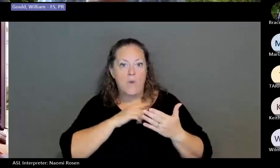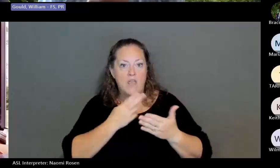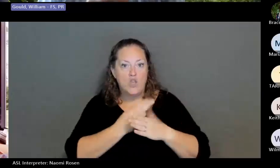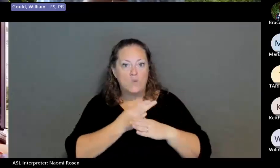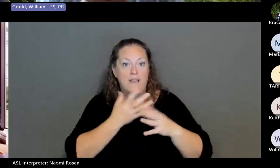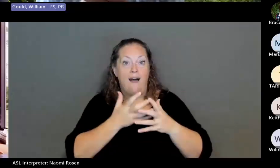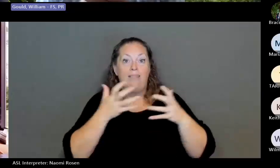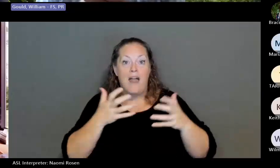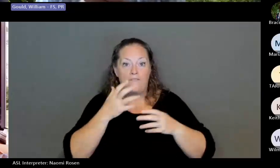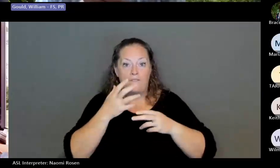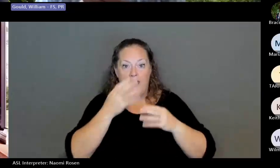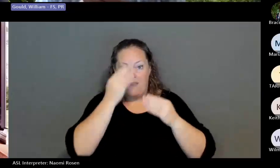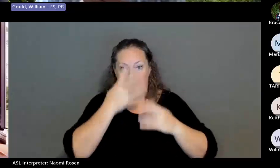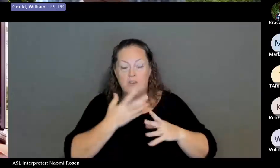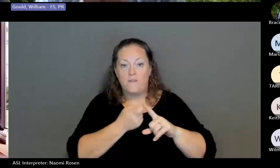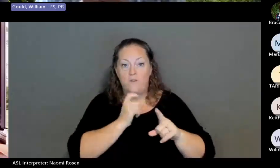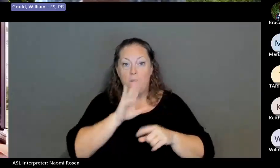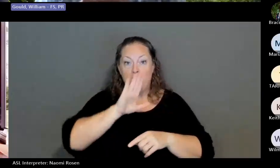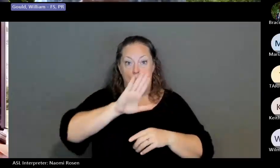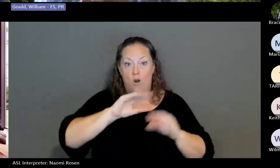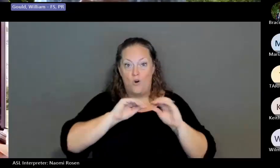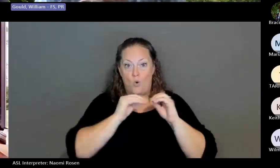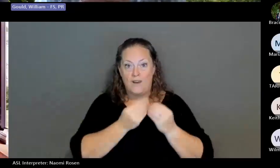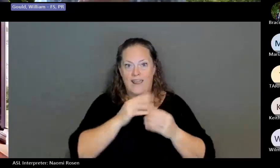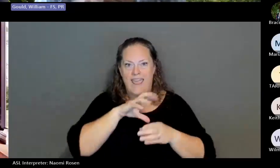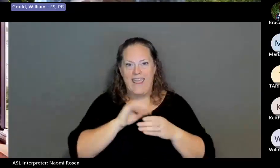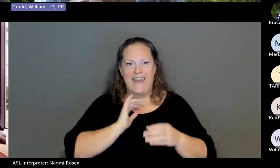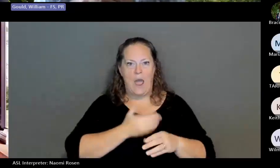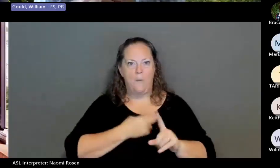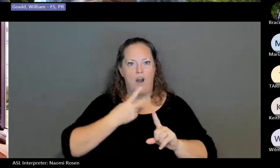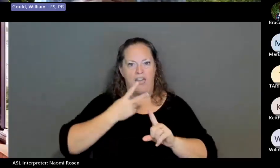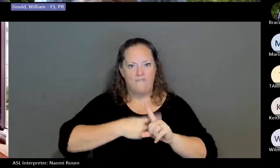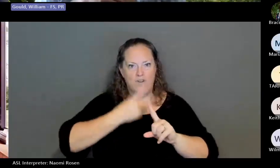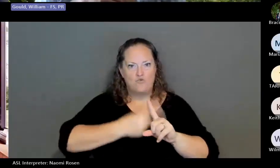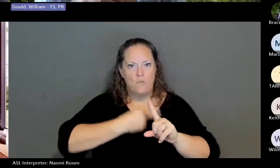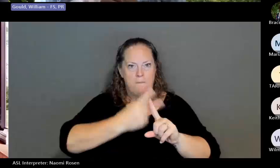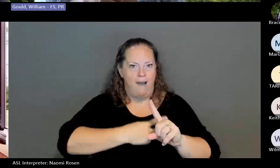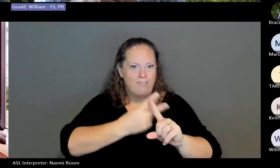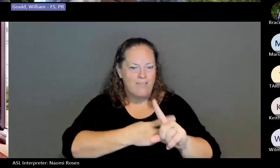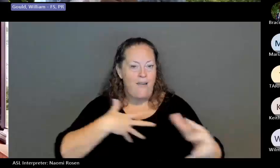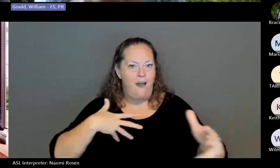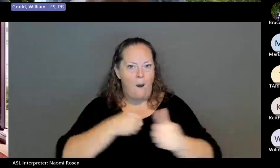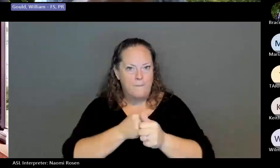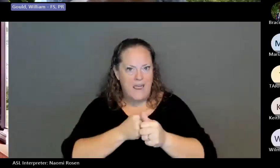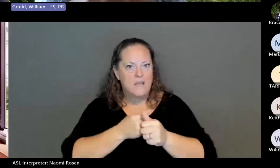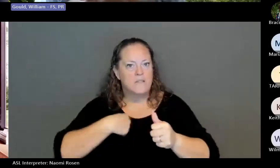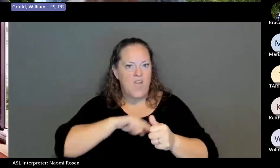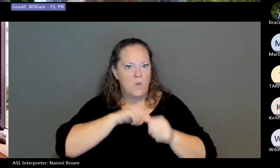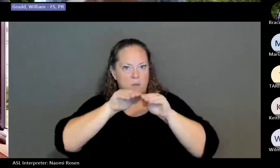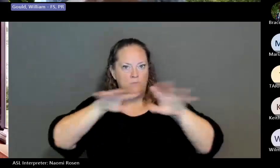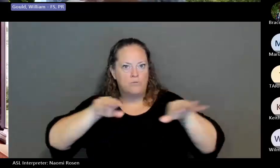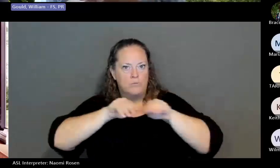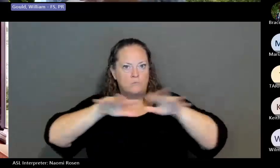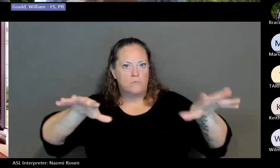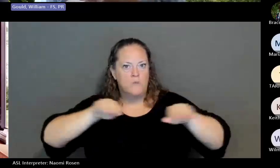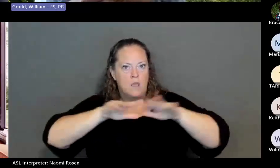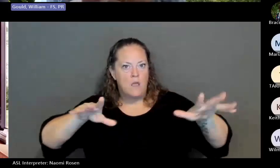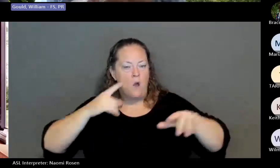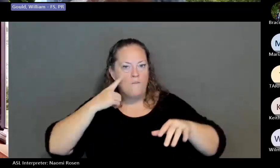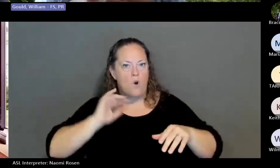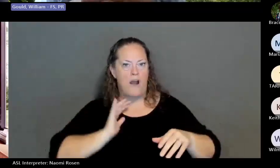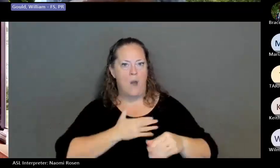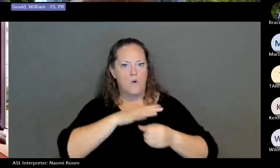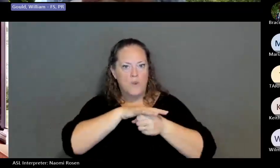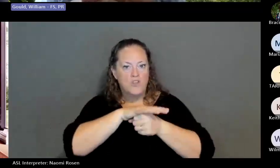organization in our bi-monthly drought updates that we put out for our region with NOAA